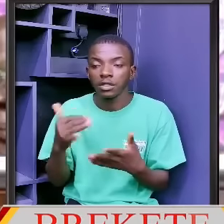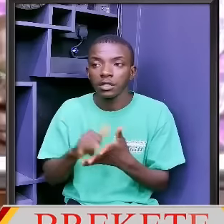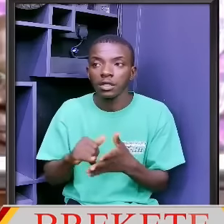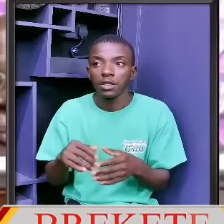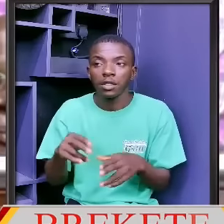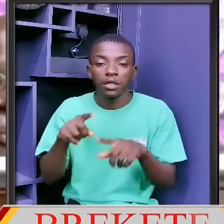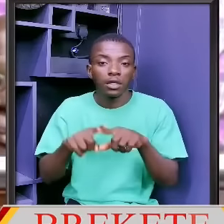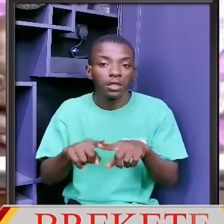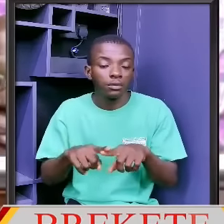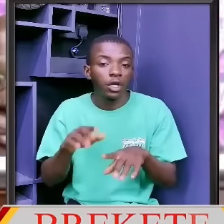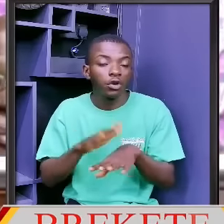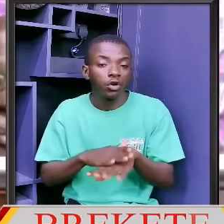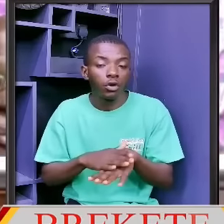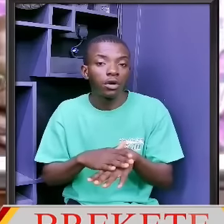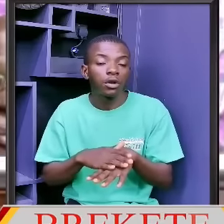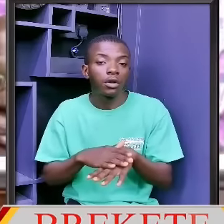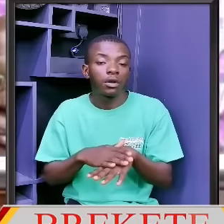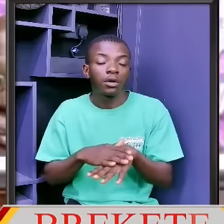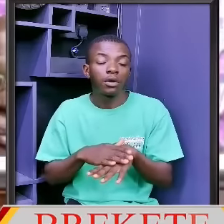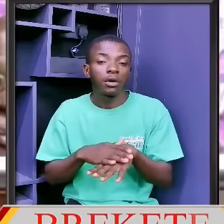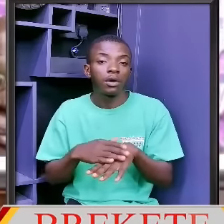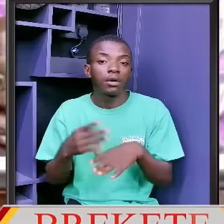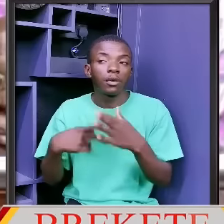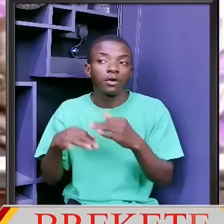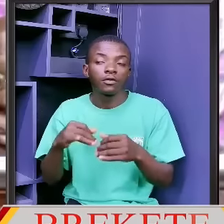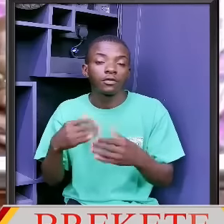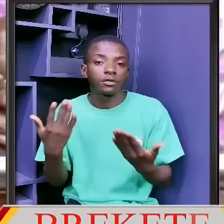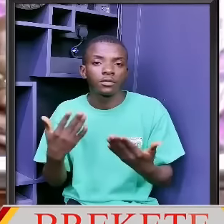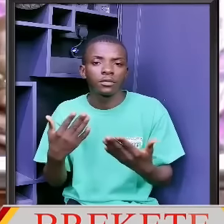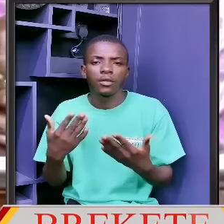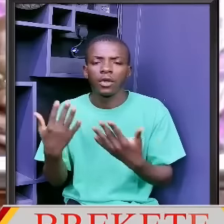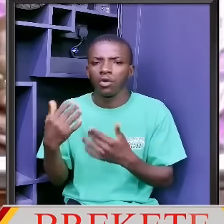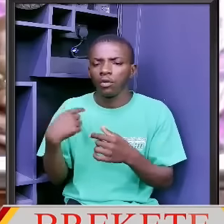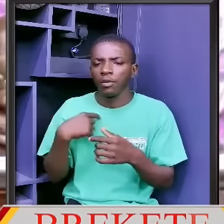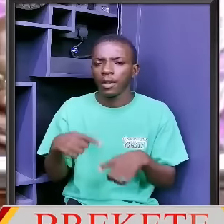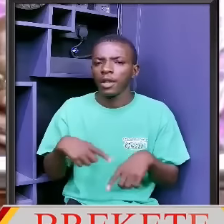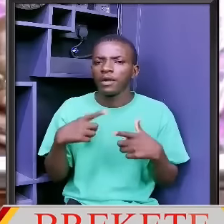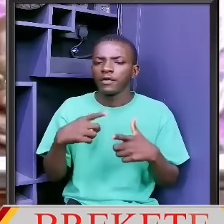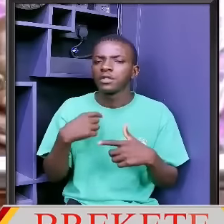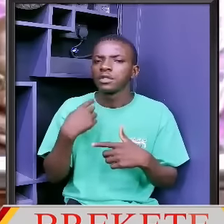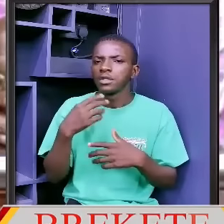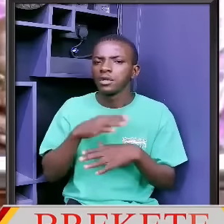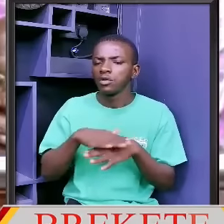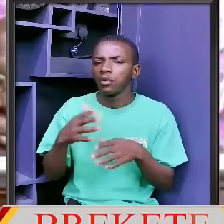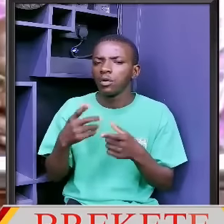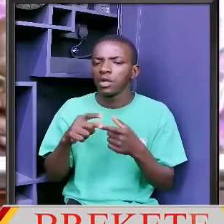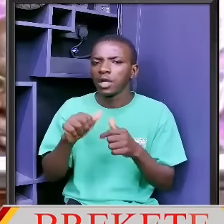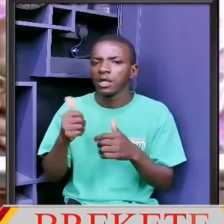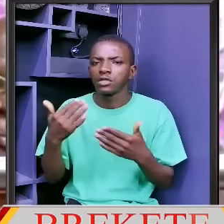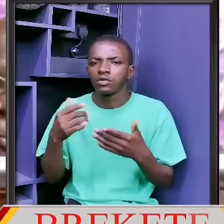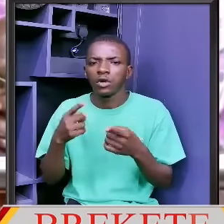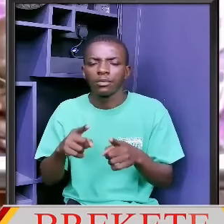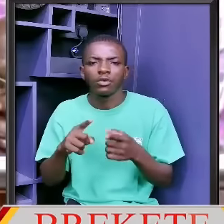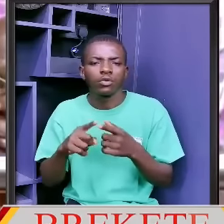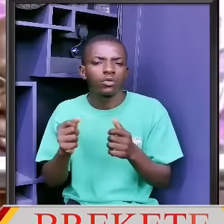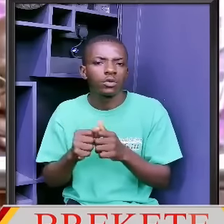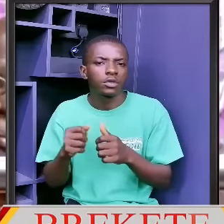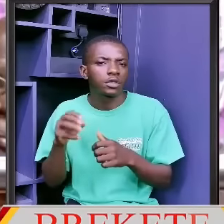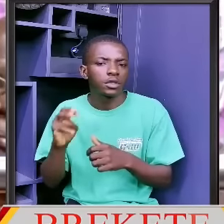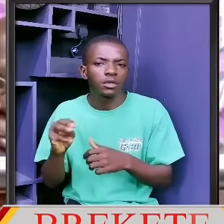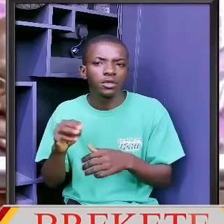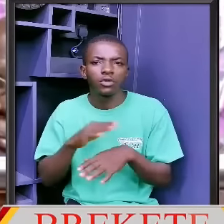can depend on. It. These apart are my from hope this and your my asset. Life. Mm-hmm. So she's, I said, I don't want anything to happen to them.